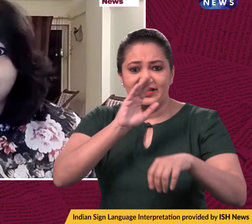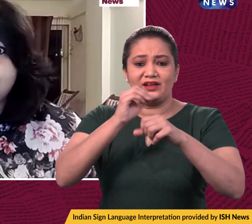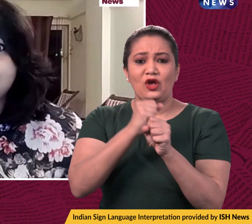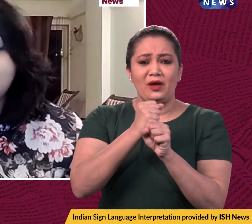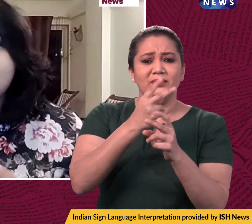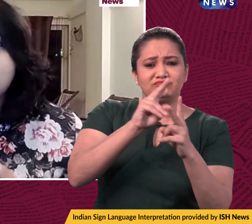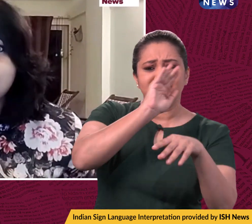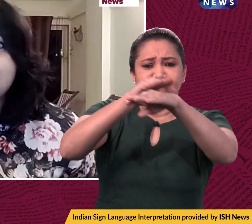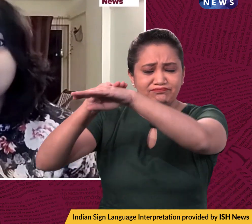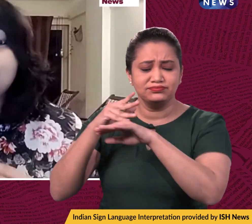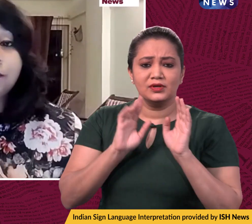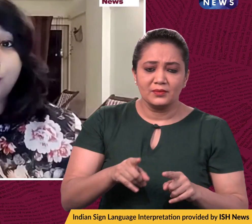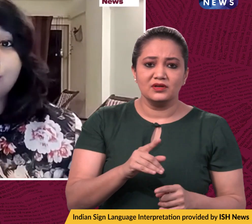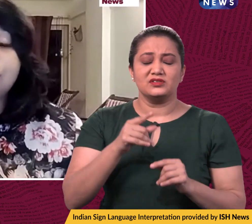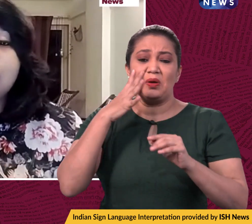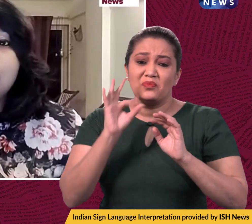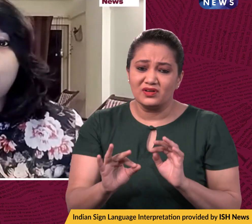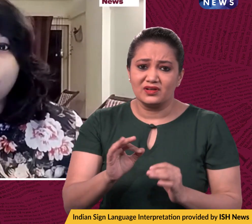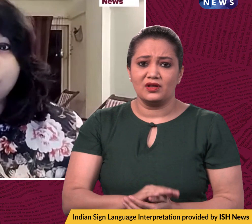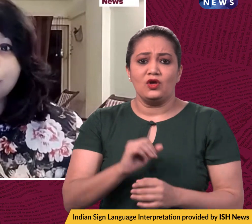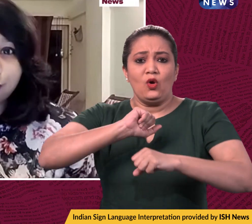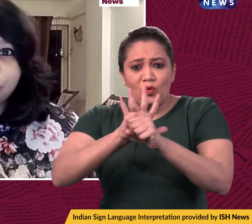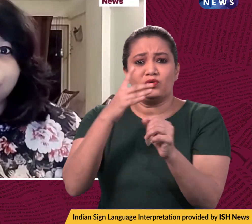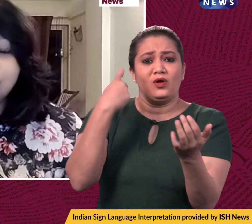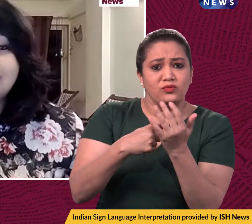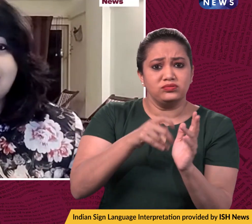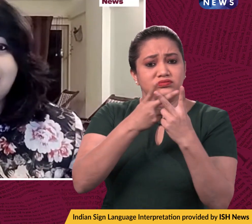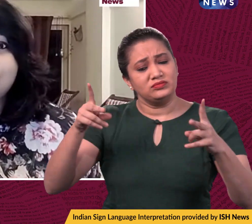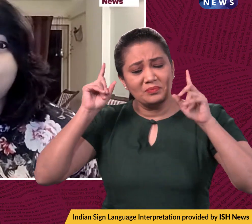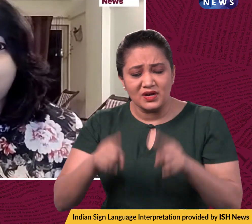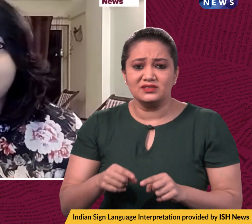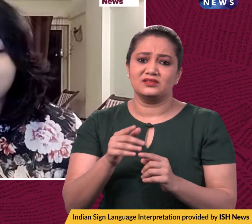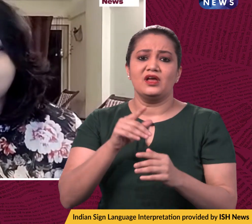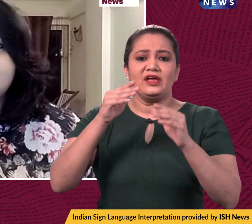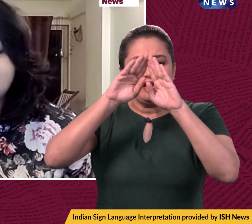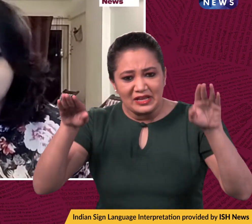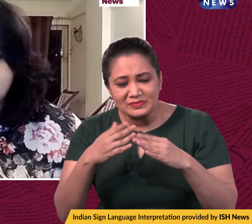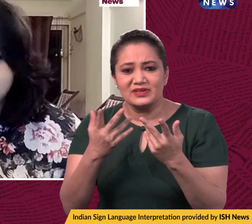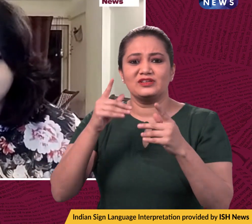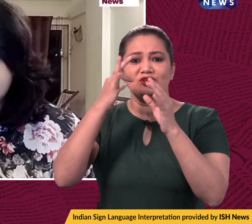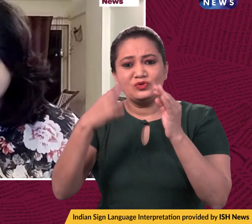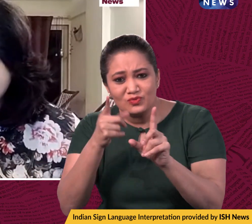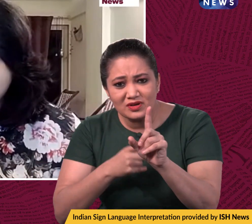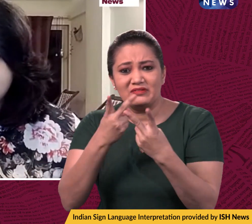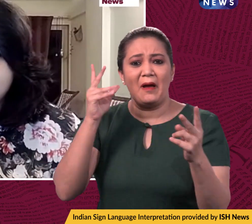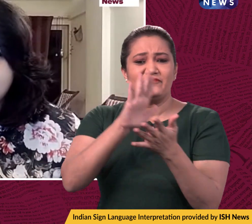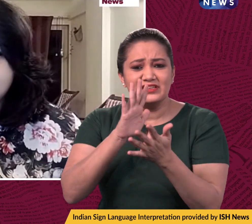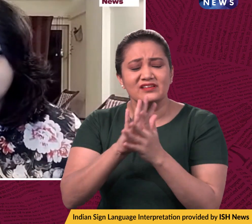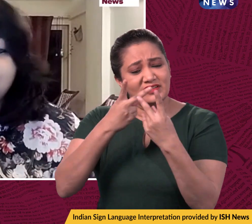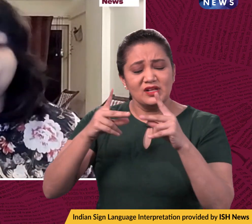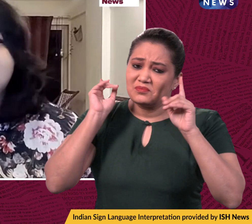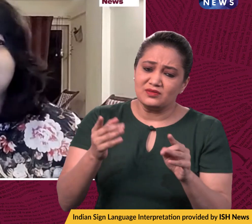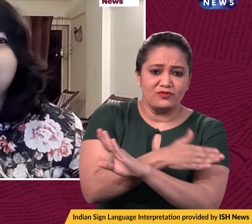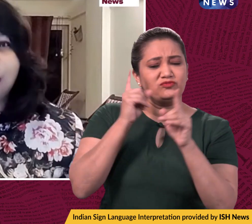state governments on considering to impose COVID restrictions ahead of Christmas and New Year's. Now, we know that